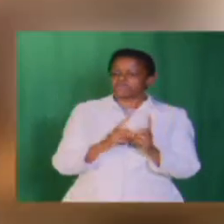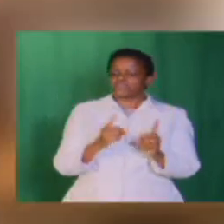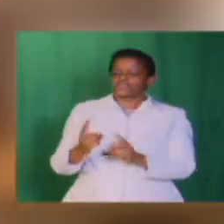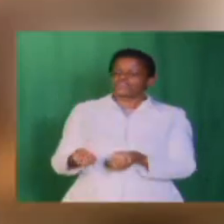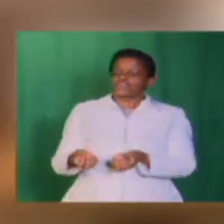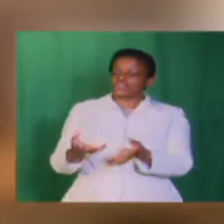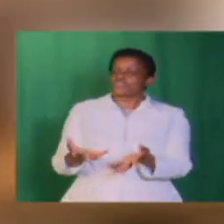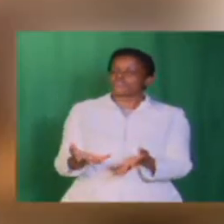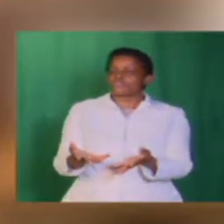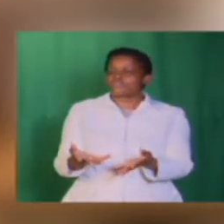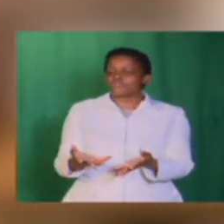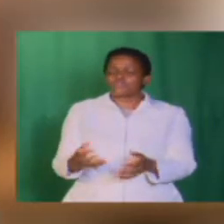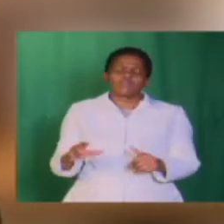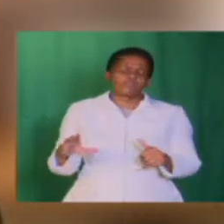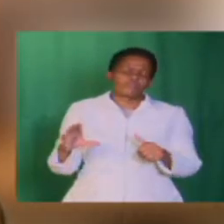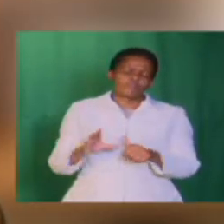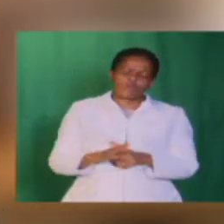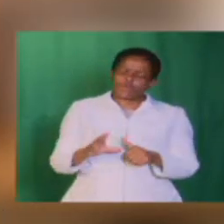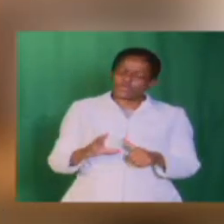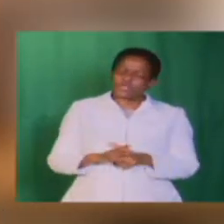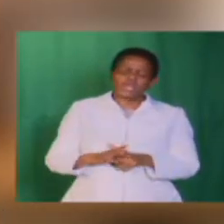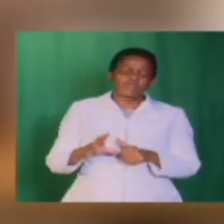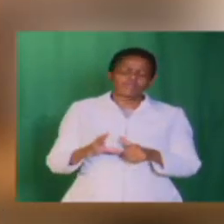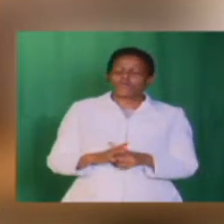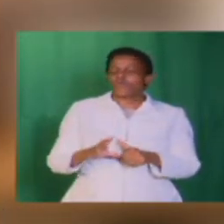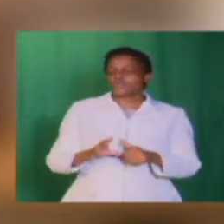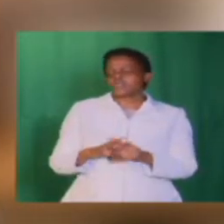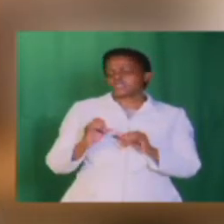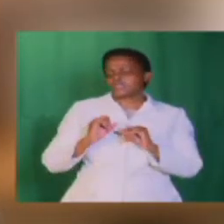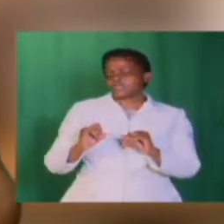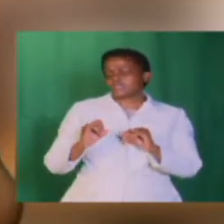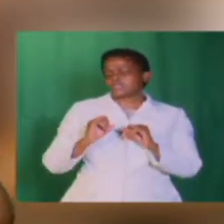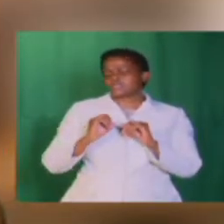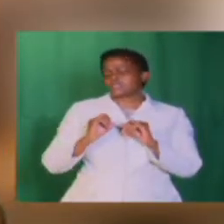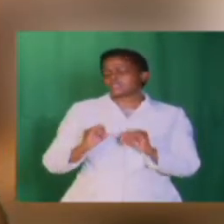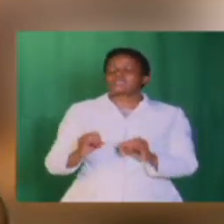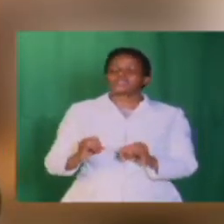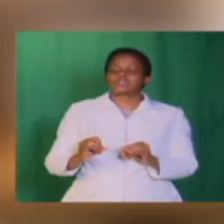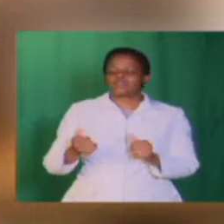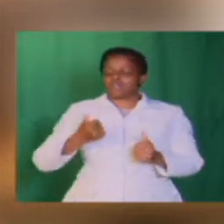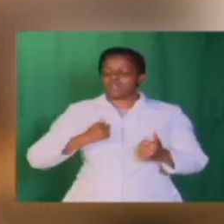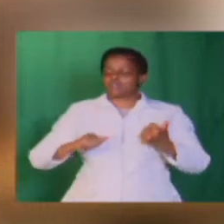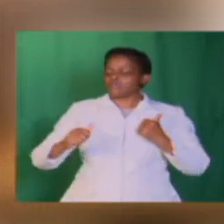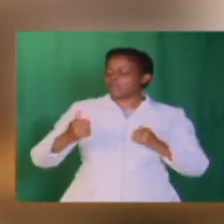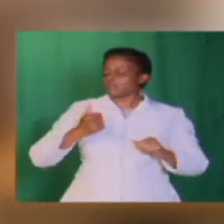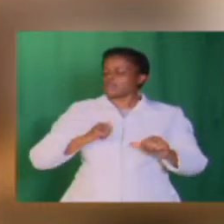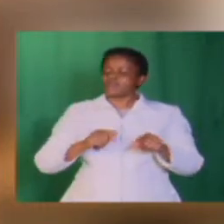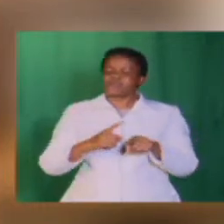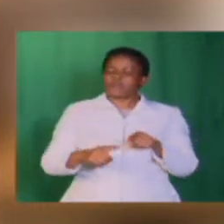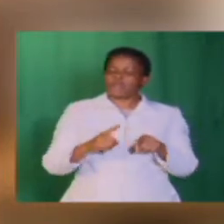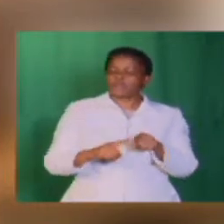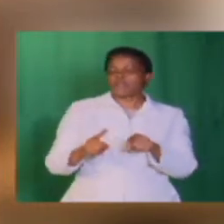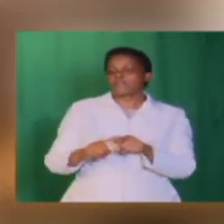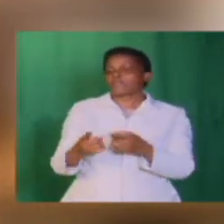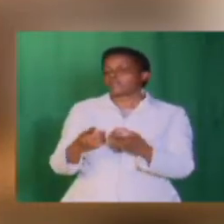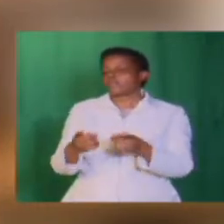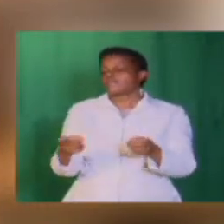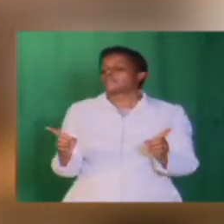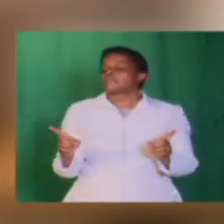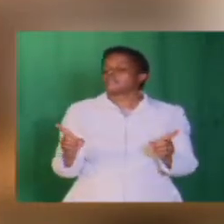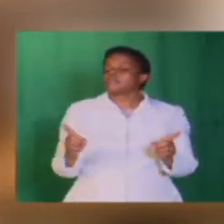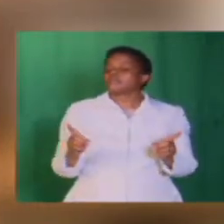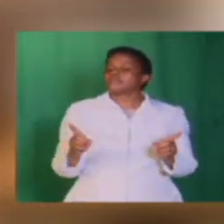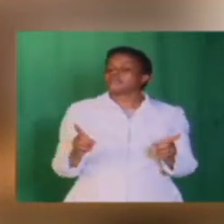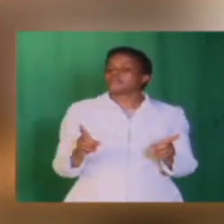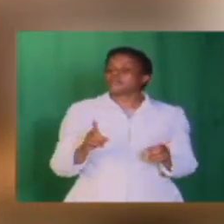this exercise very seriously, because the more you role play is the more you will find yourself in different situations and you are going to find